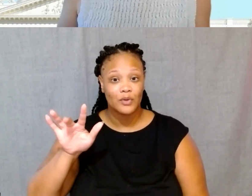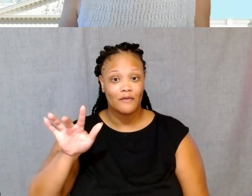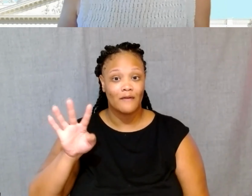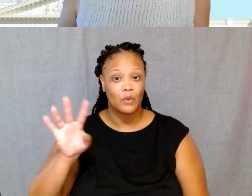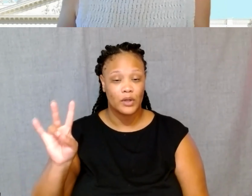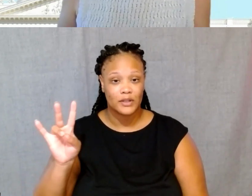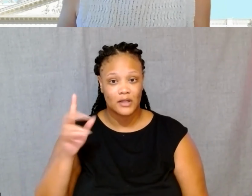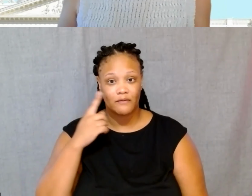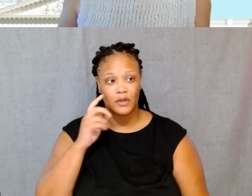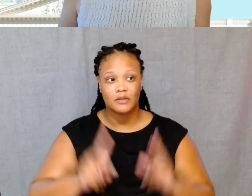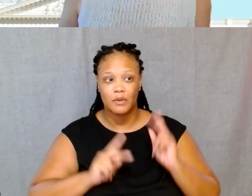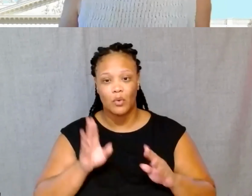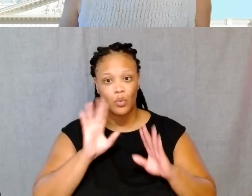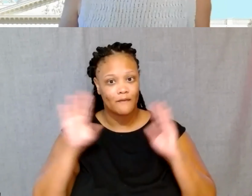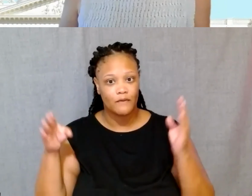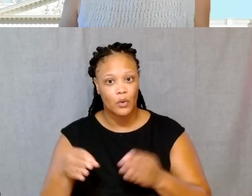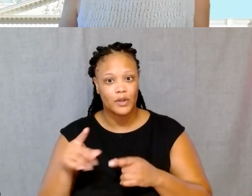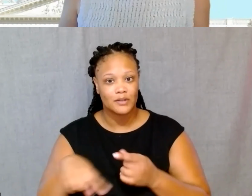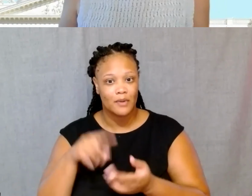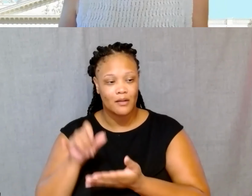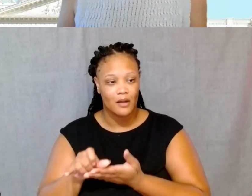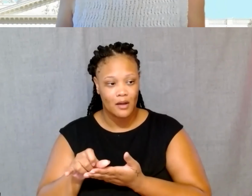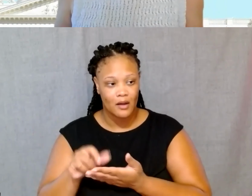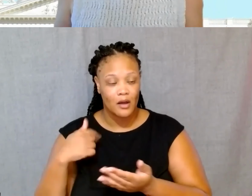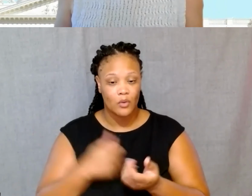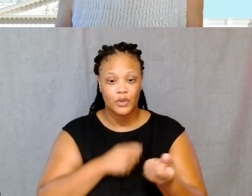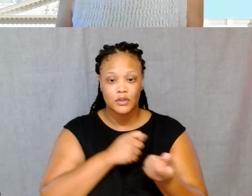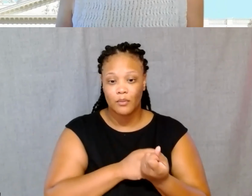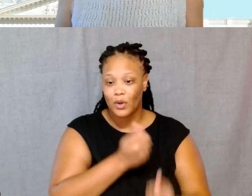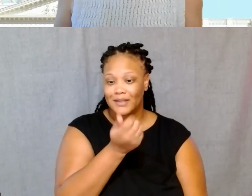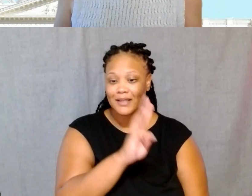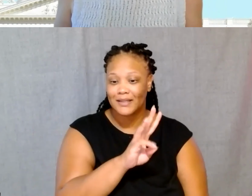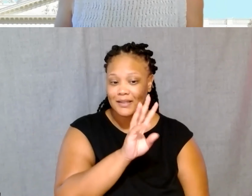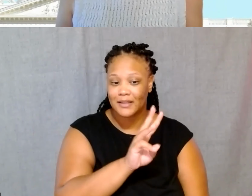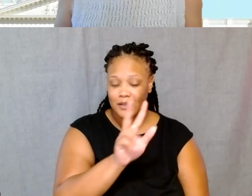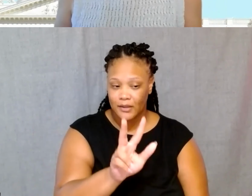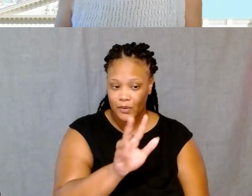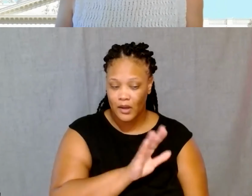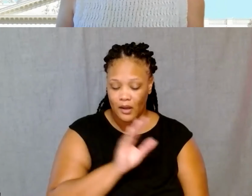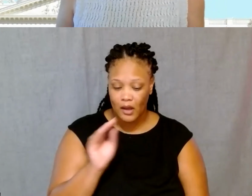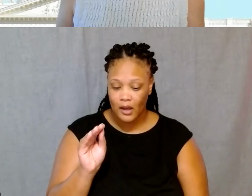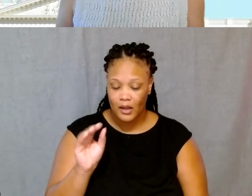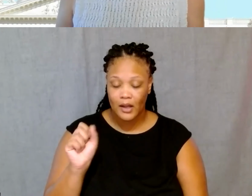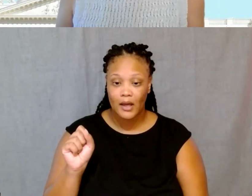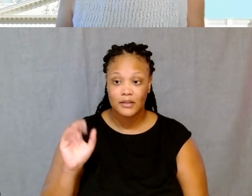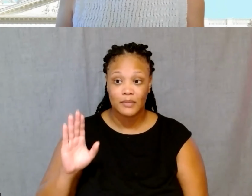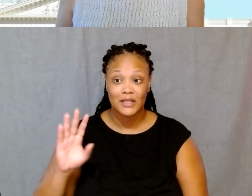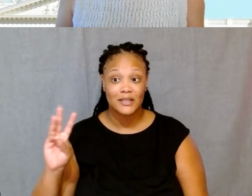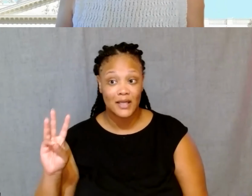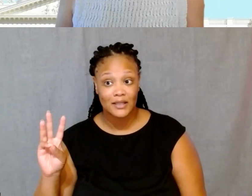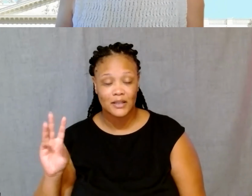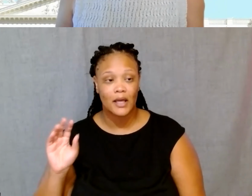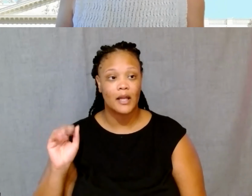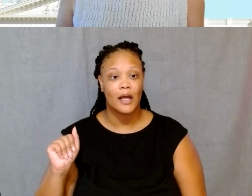was very focused on that. We also supported 1663 and SB6 and AB 2011